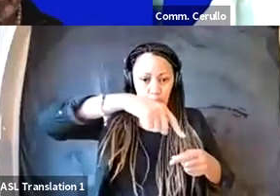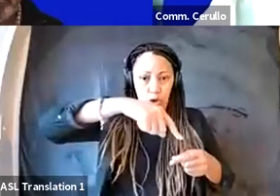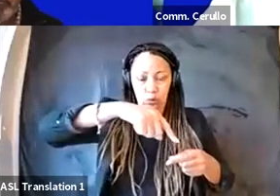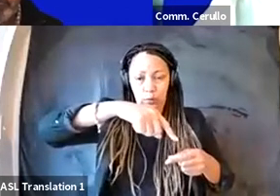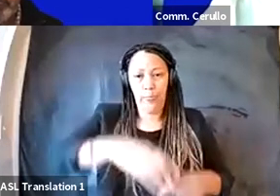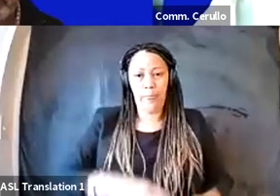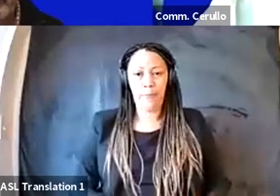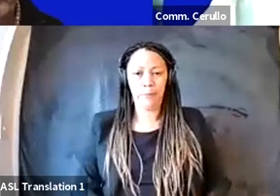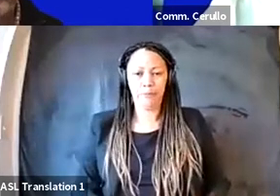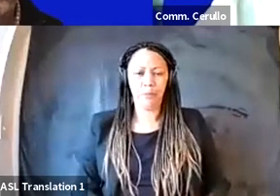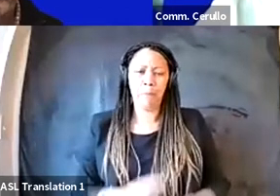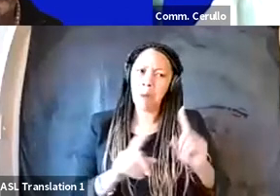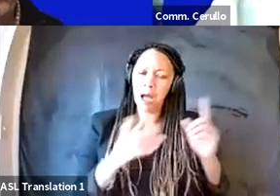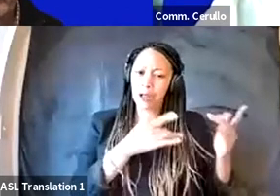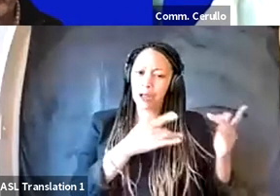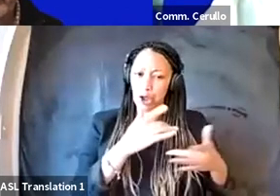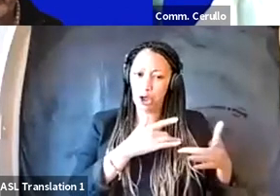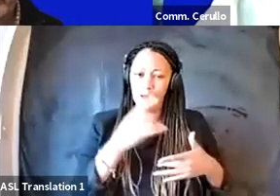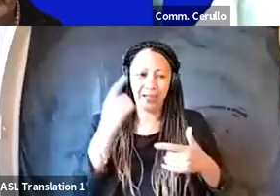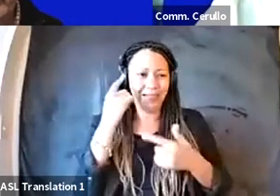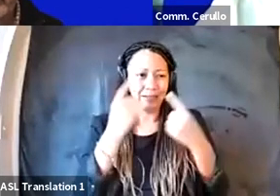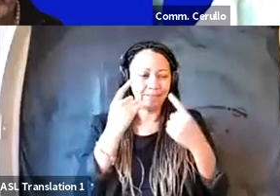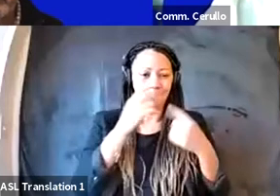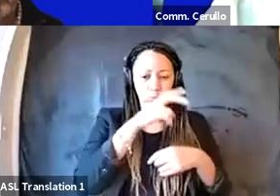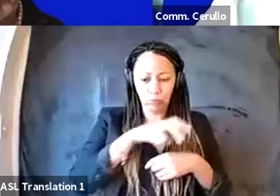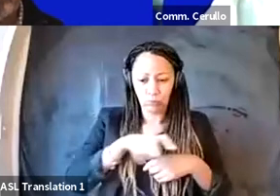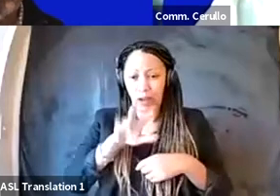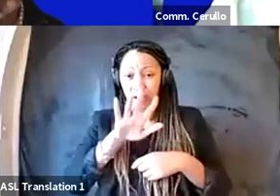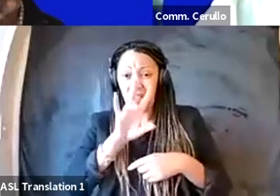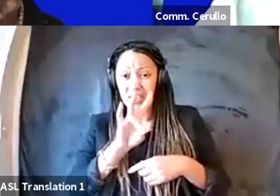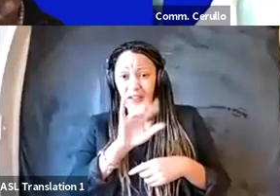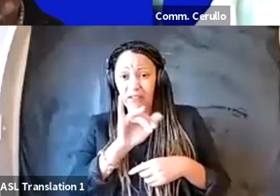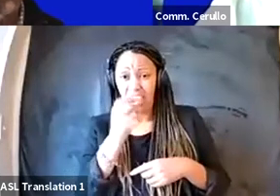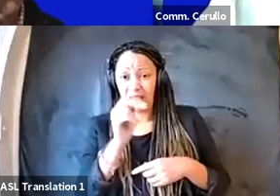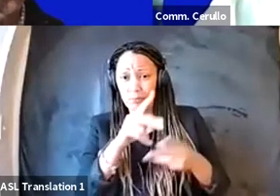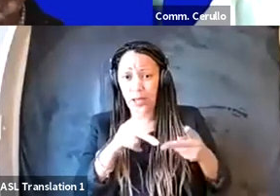that the concern of transitioning it to 57 Caton Place with the height